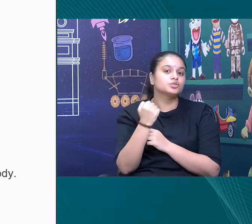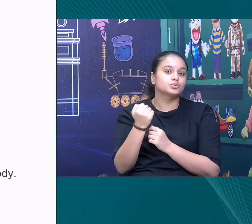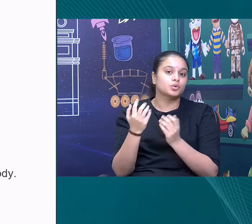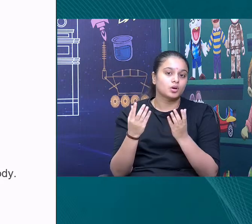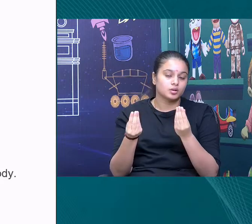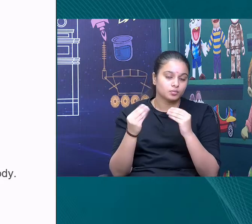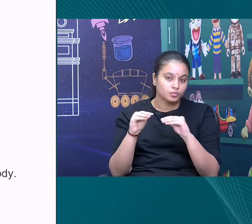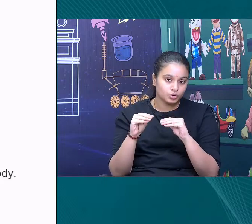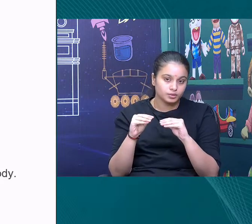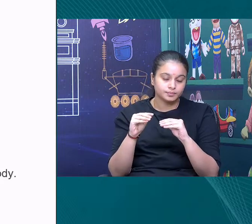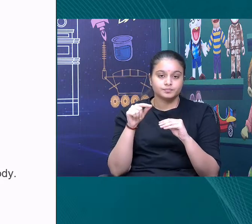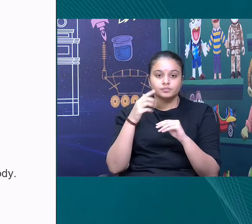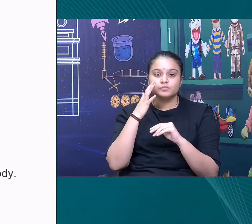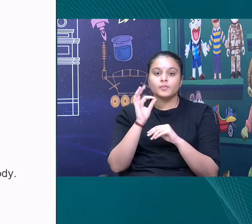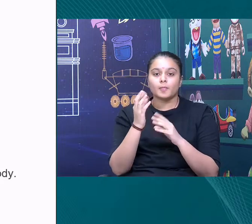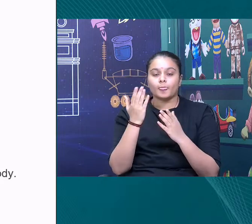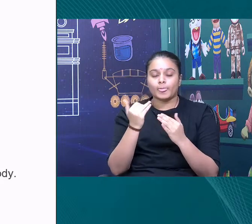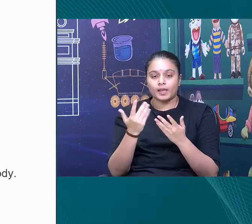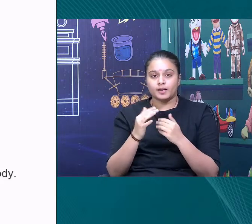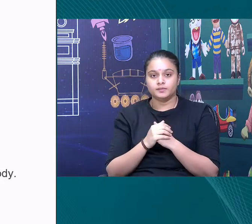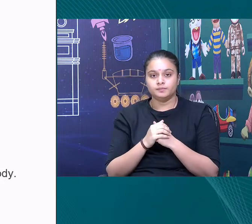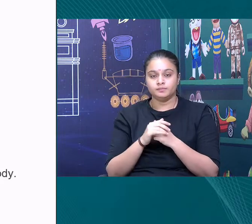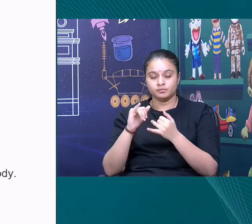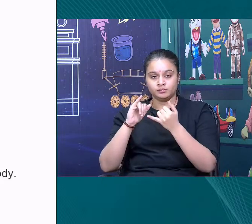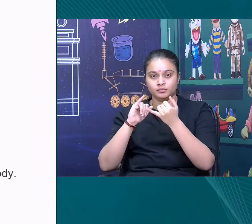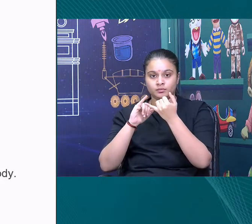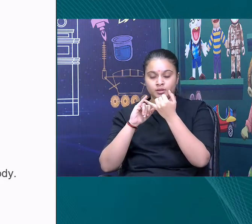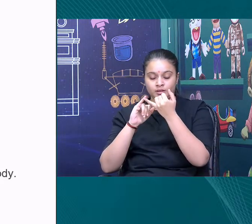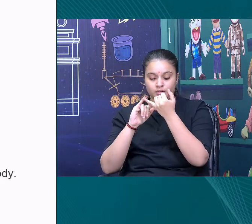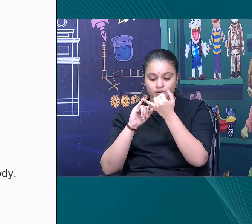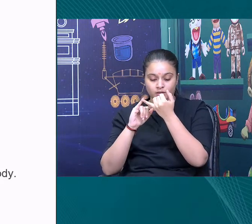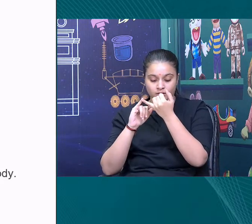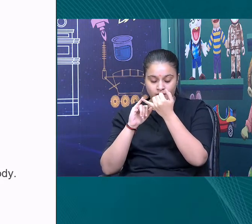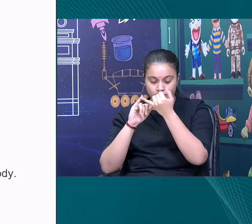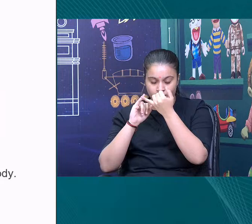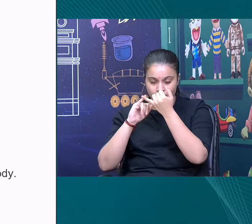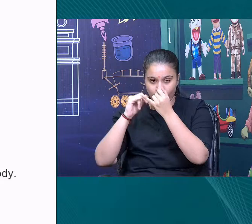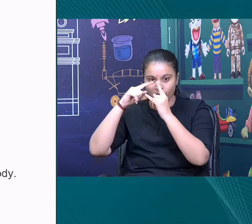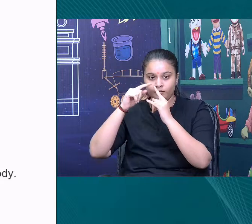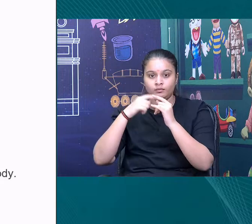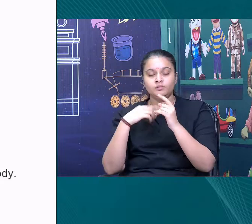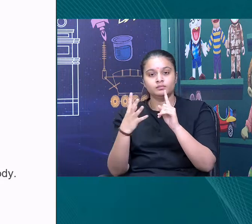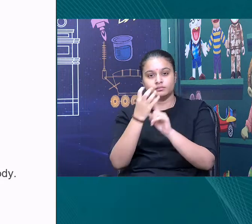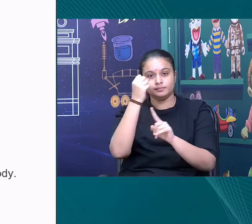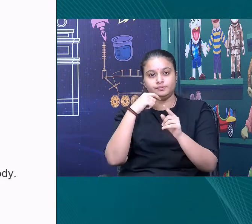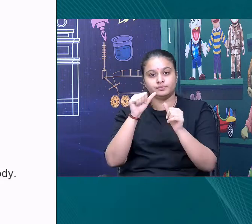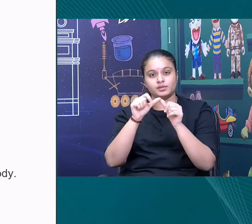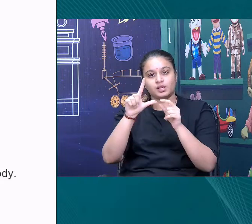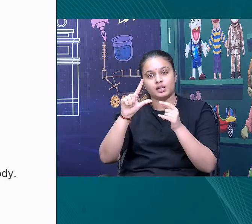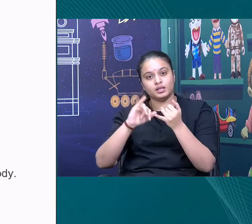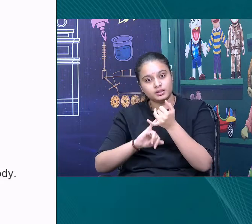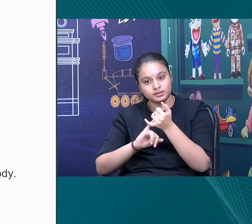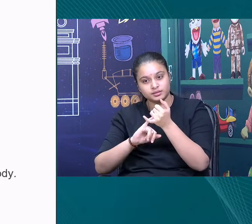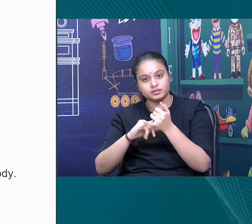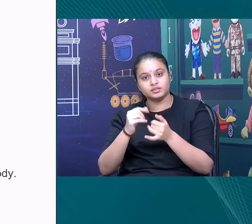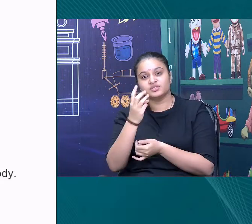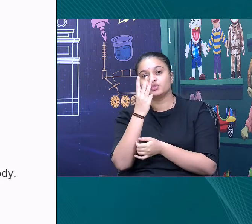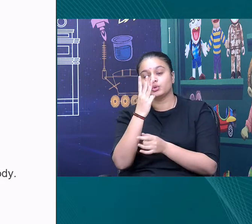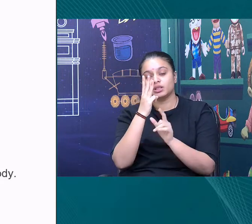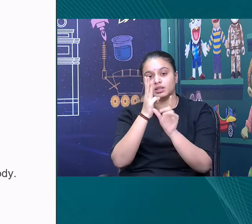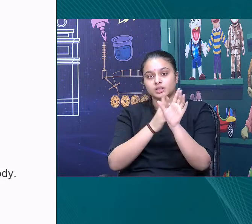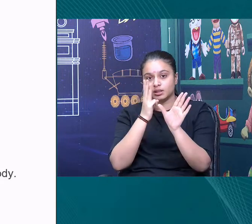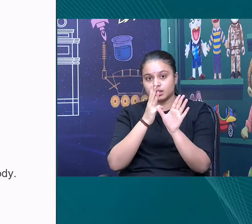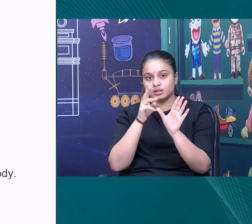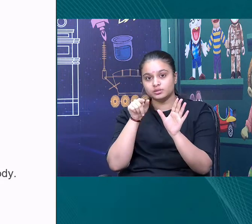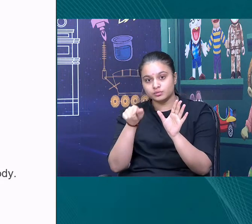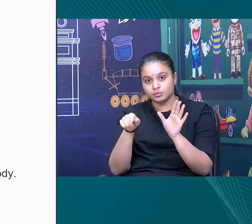is important also because when Stephen Hawking was identified with ALS, doctors had actually predicted 3 years